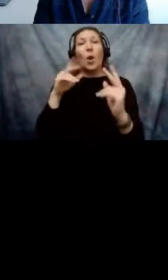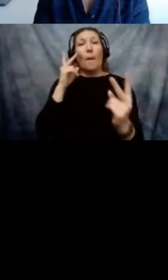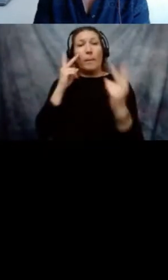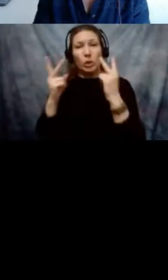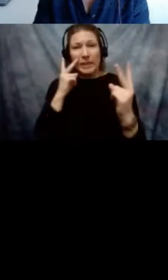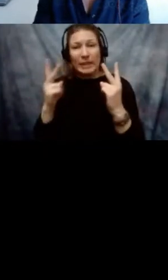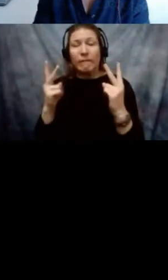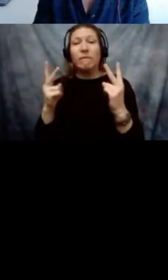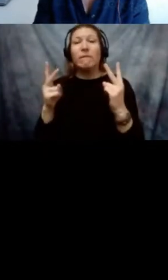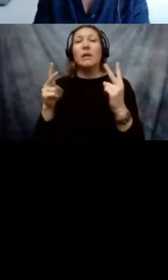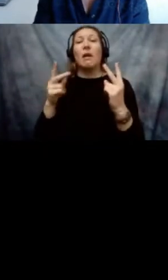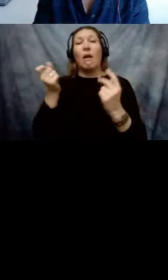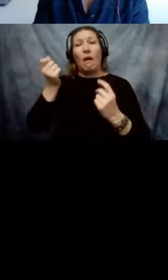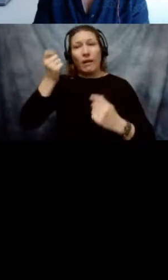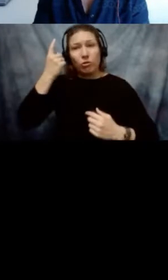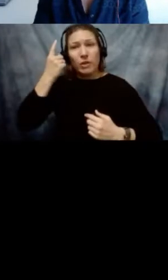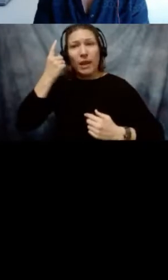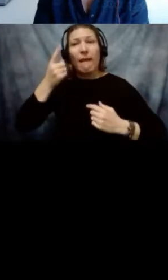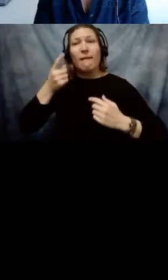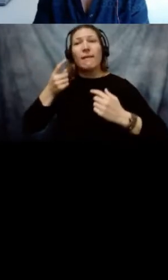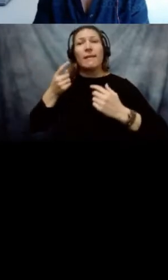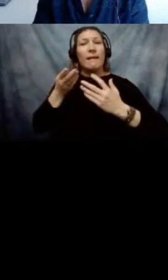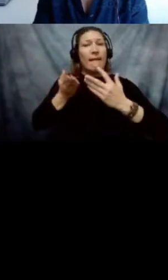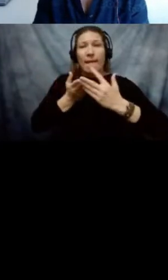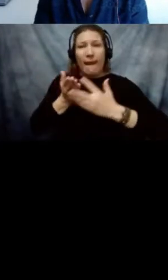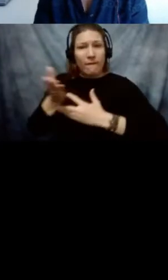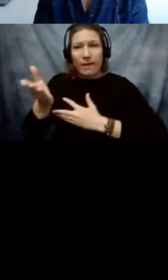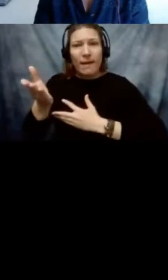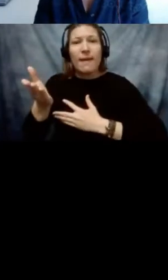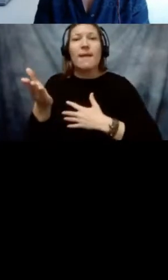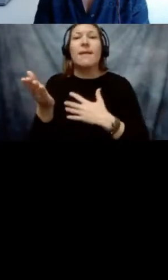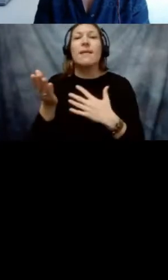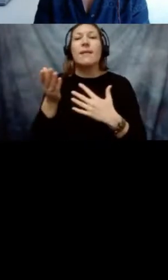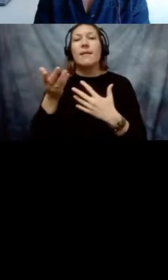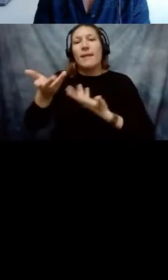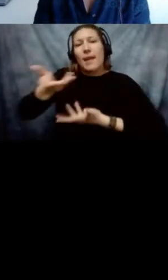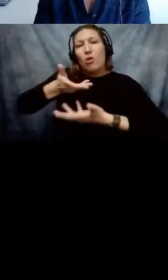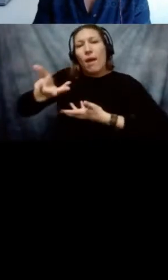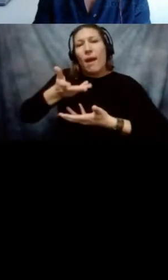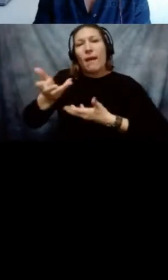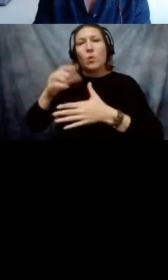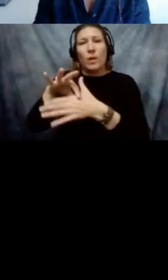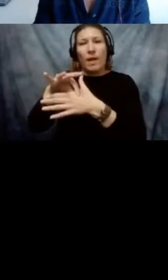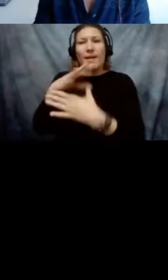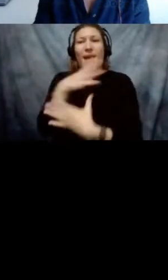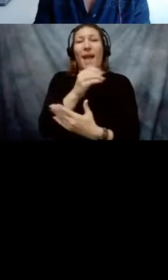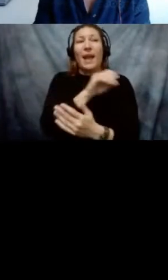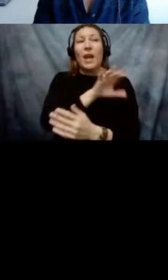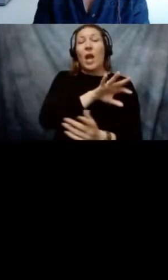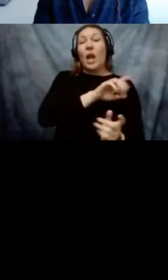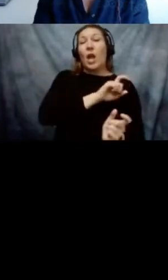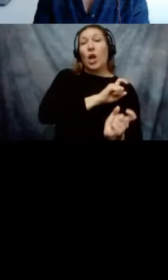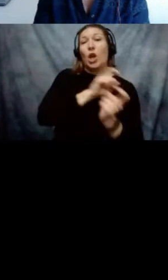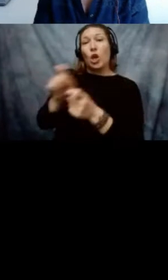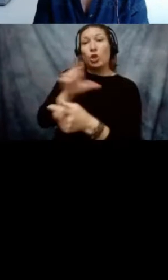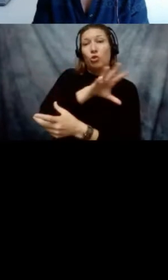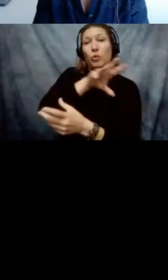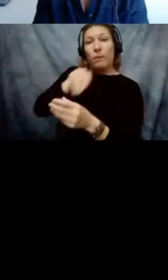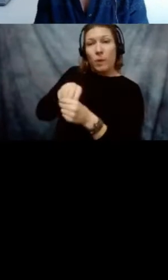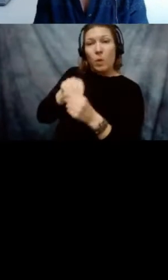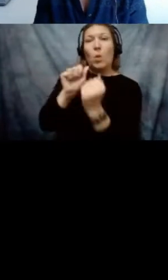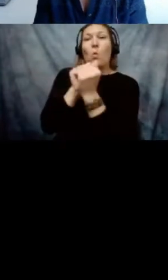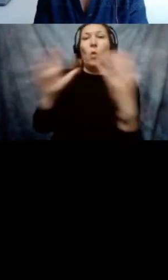content. And it also means that they can contribute equally without barriers. And I think one of the key words to be aware of in